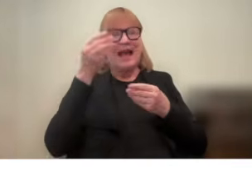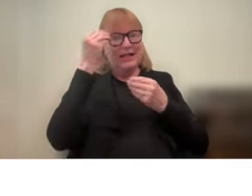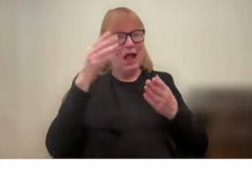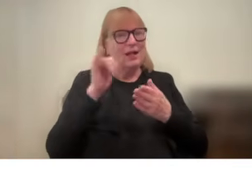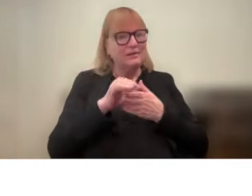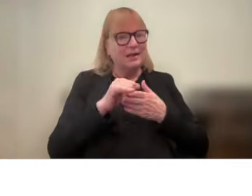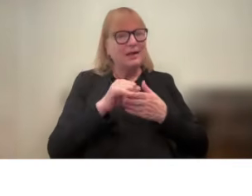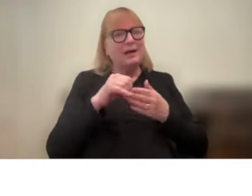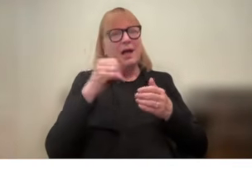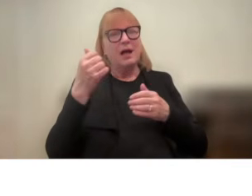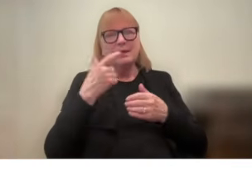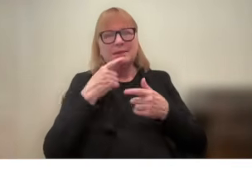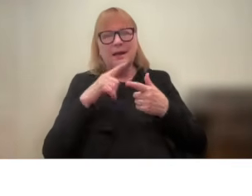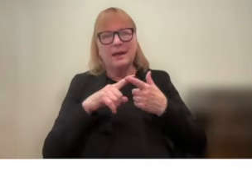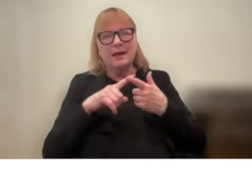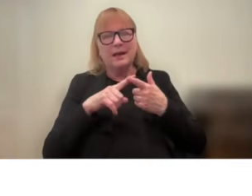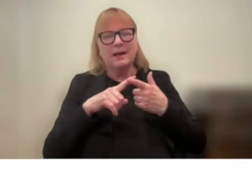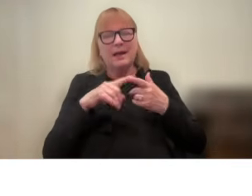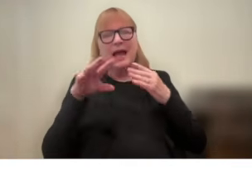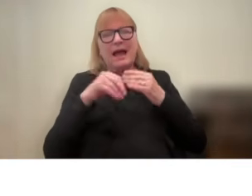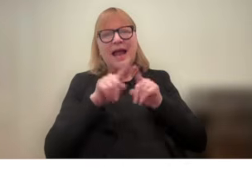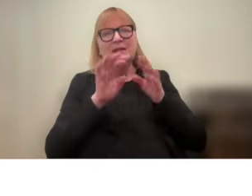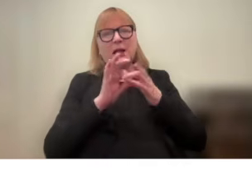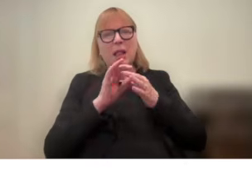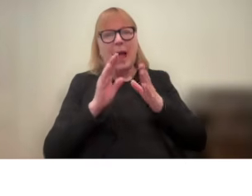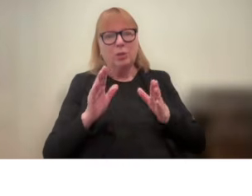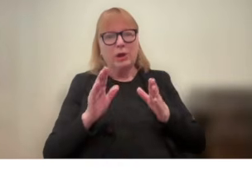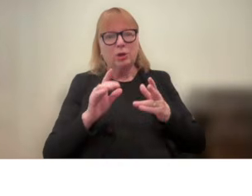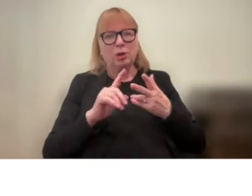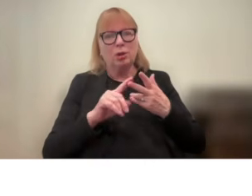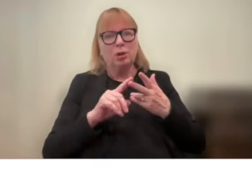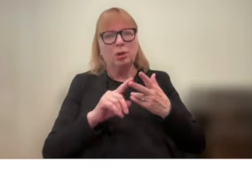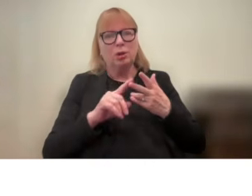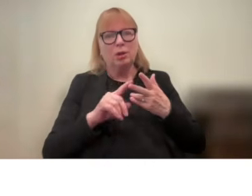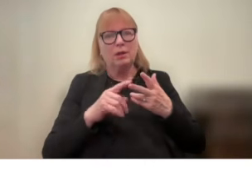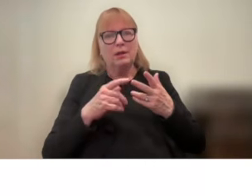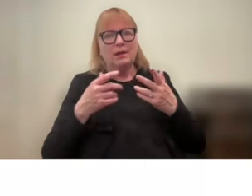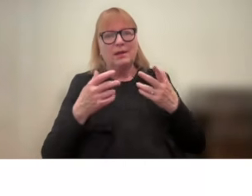it. Some people are saying add it as a collaborator.